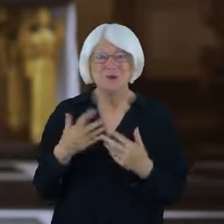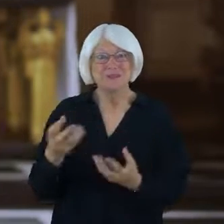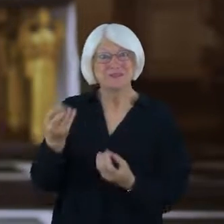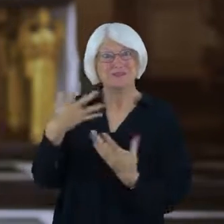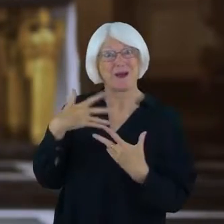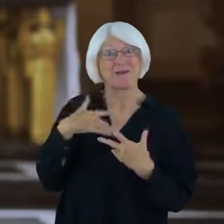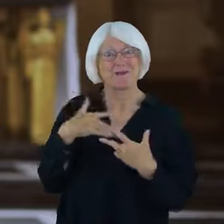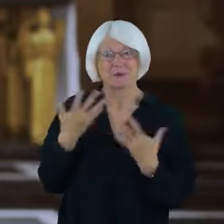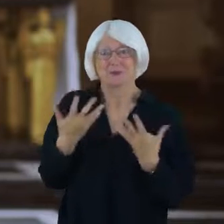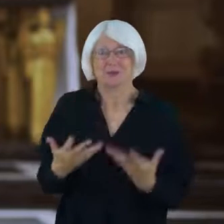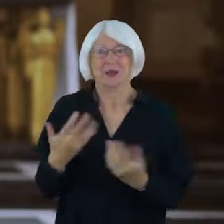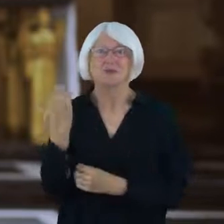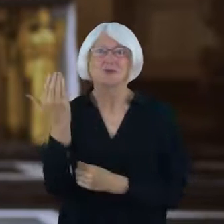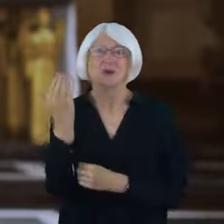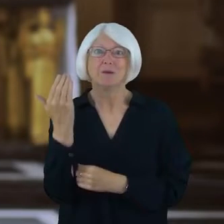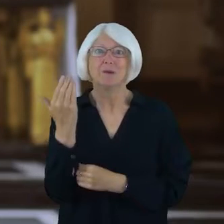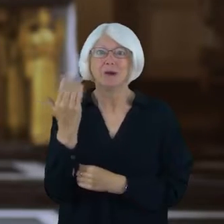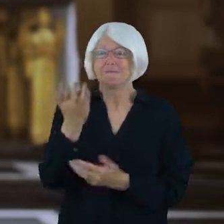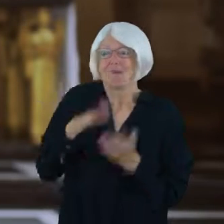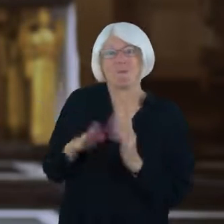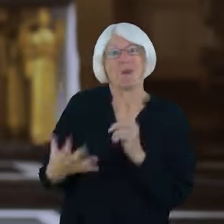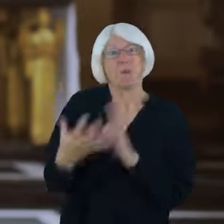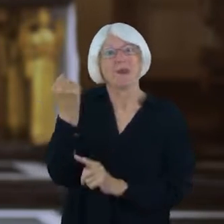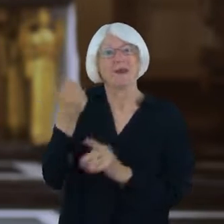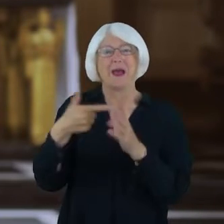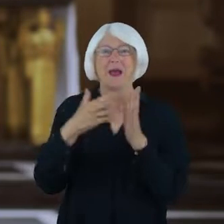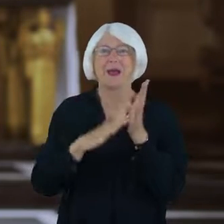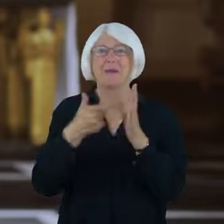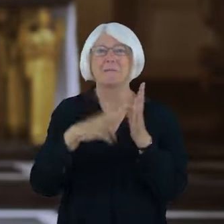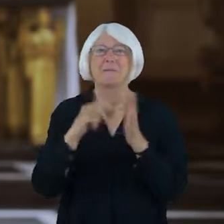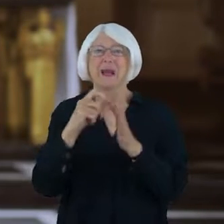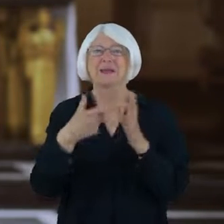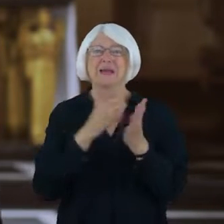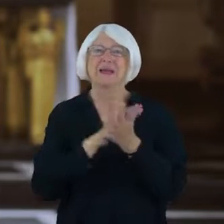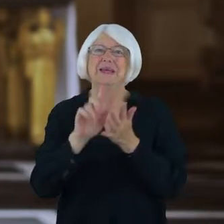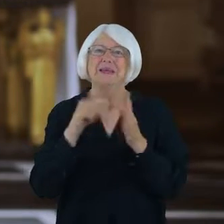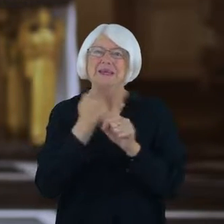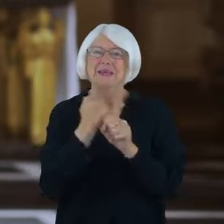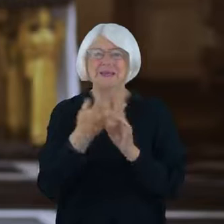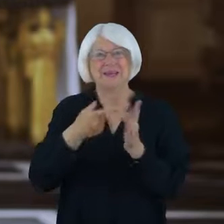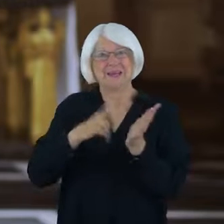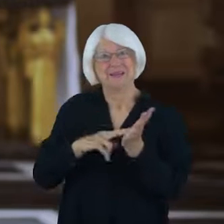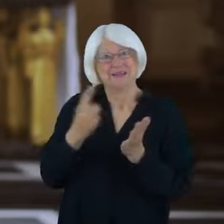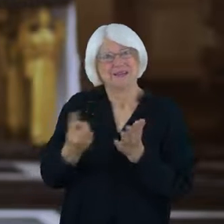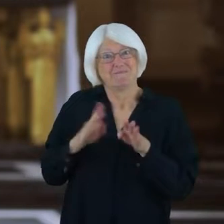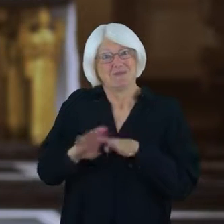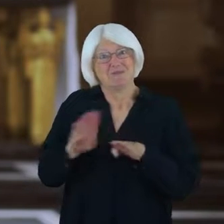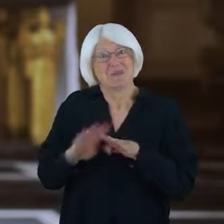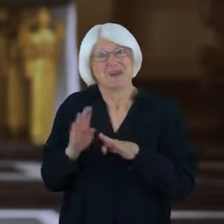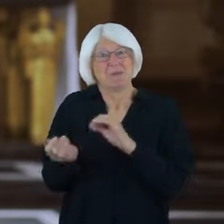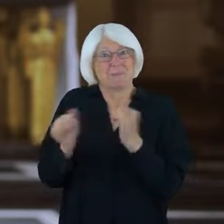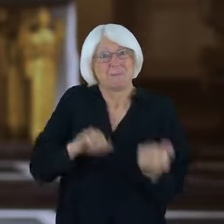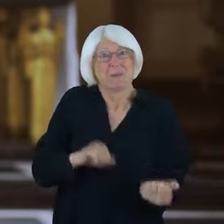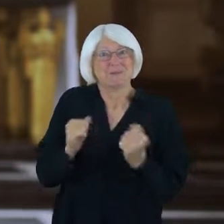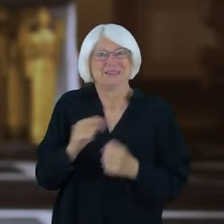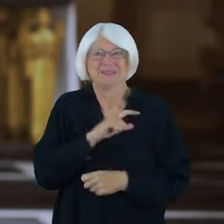inspiring event. And today's sermon comes from the winner, Amanda Higgin. She's training to be a Baptist minister at